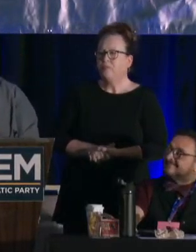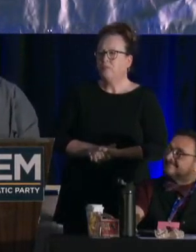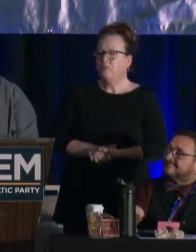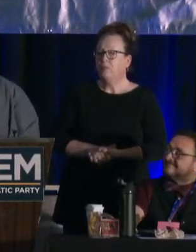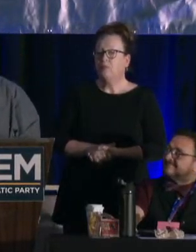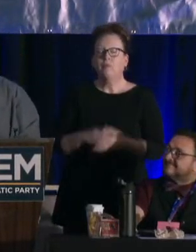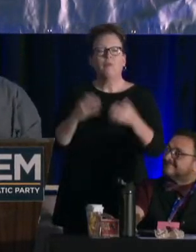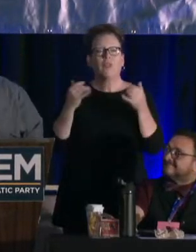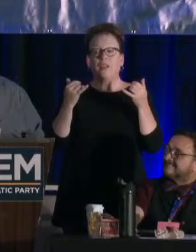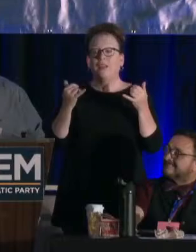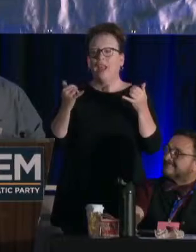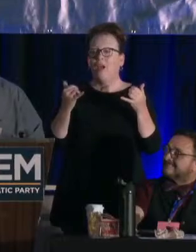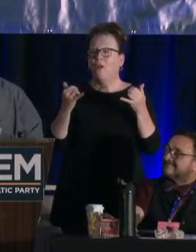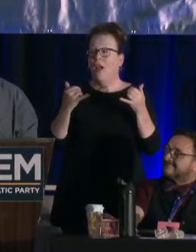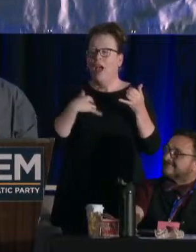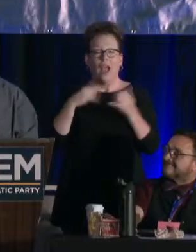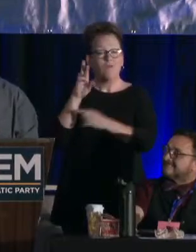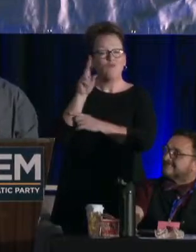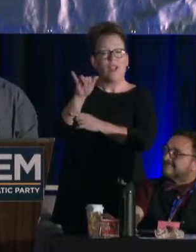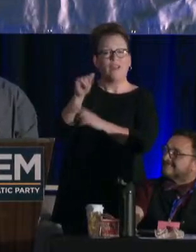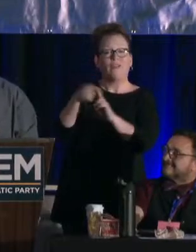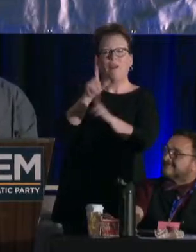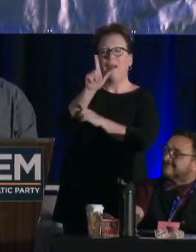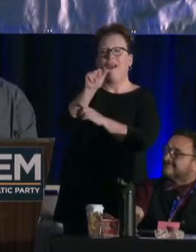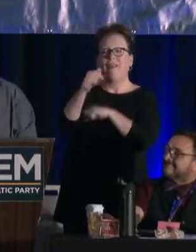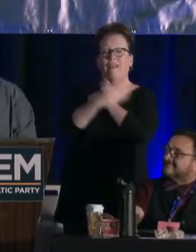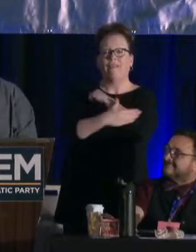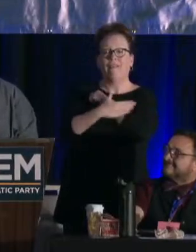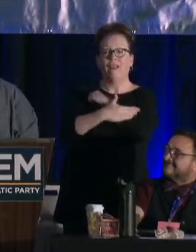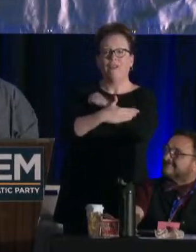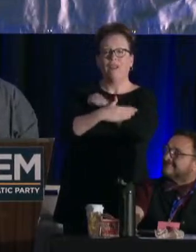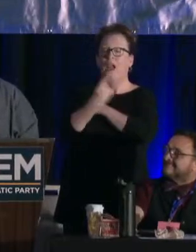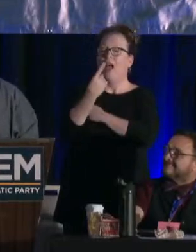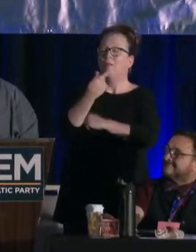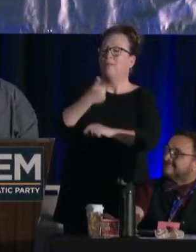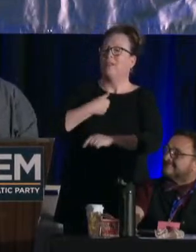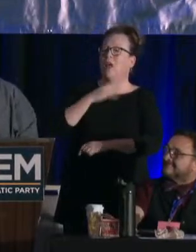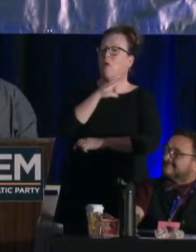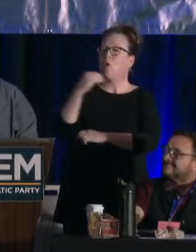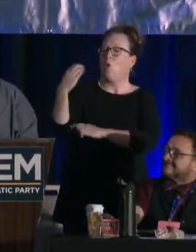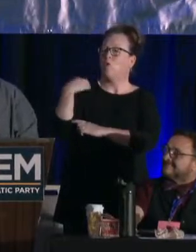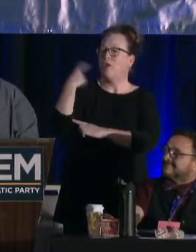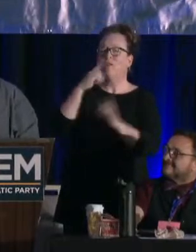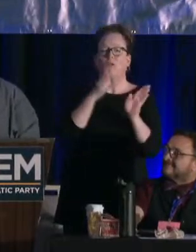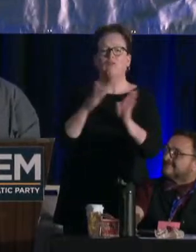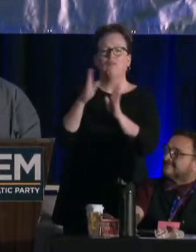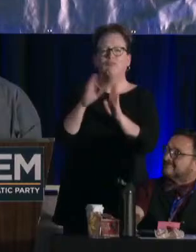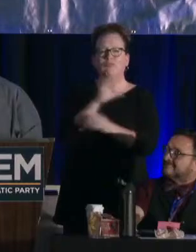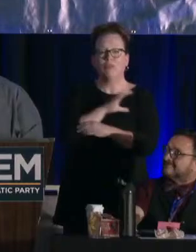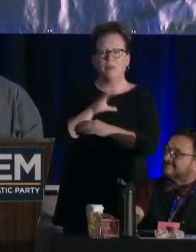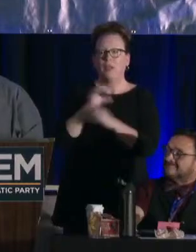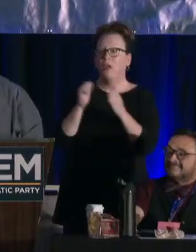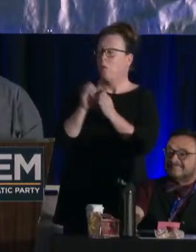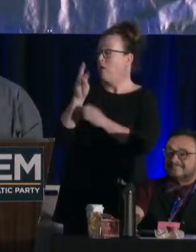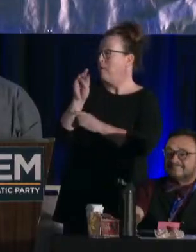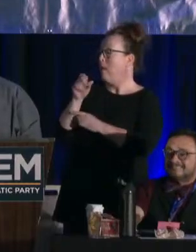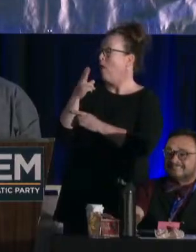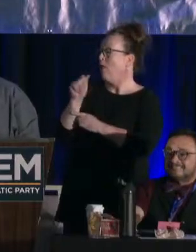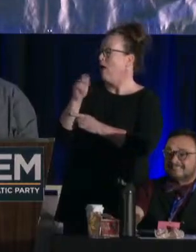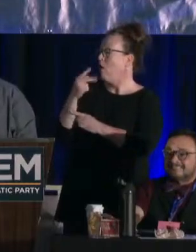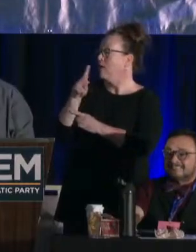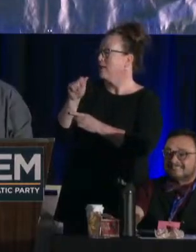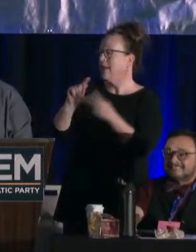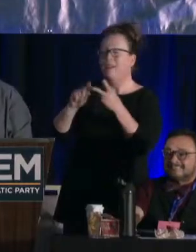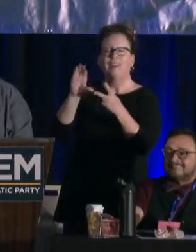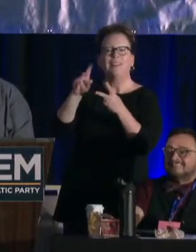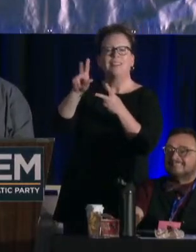With that said, I'm Brandon Zavala from Los Angeles County and one of the co-chairs of the organizing committee, along with Martha Garcia and